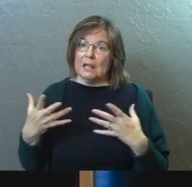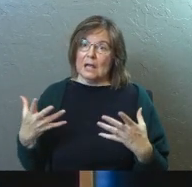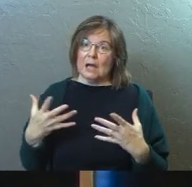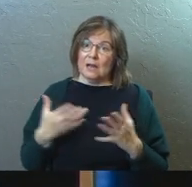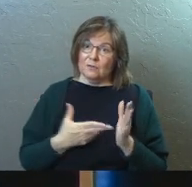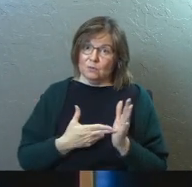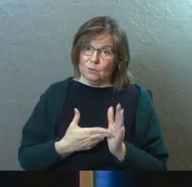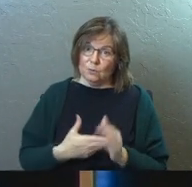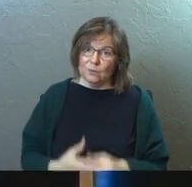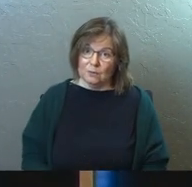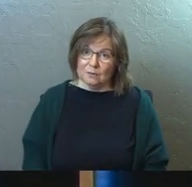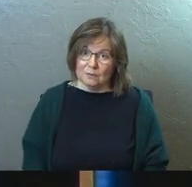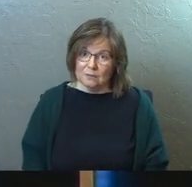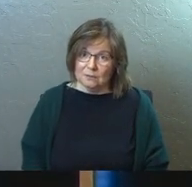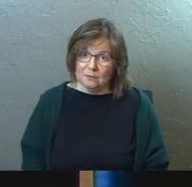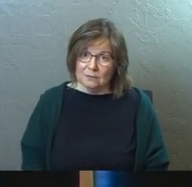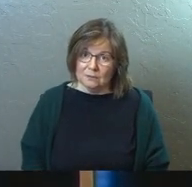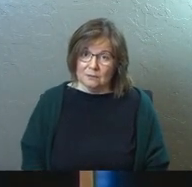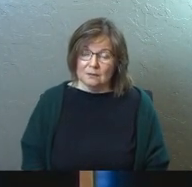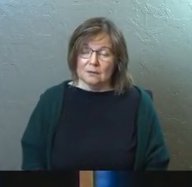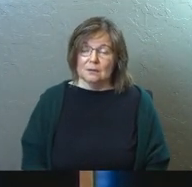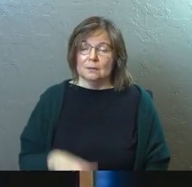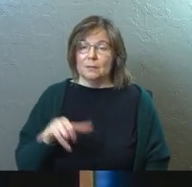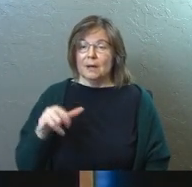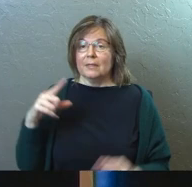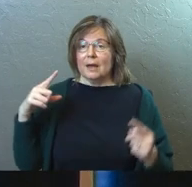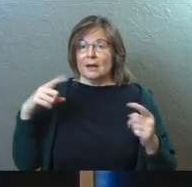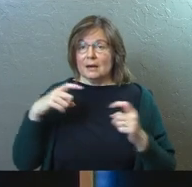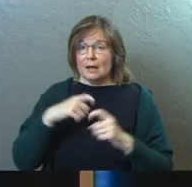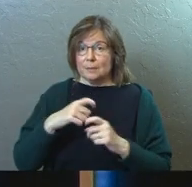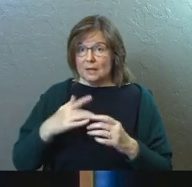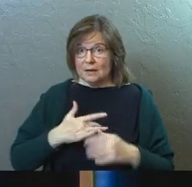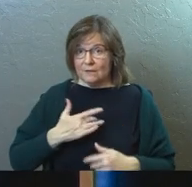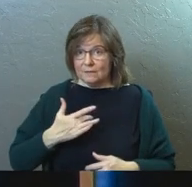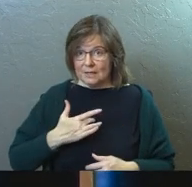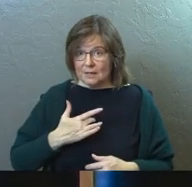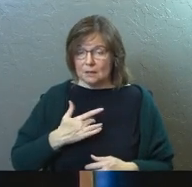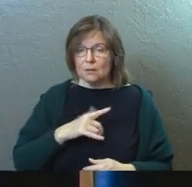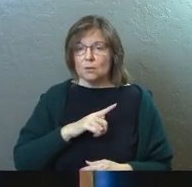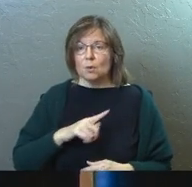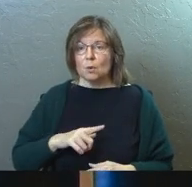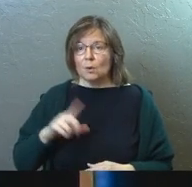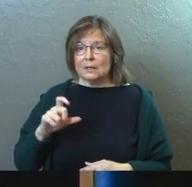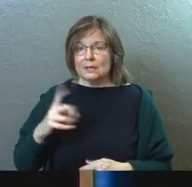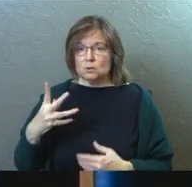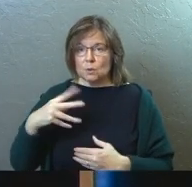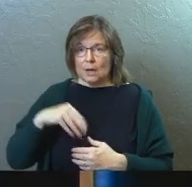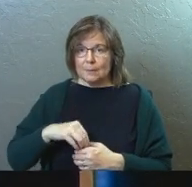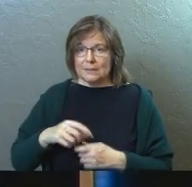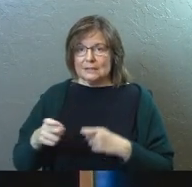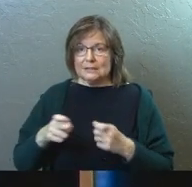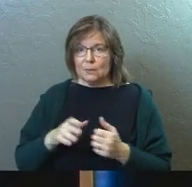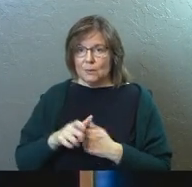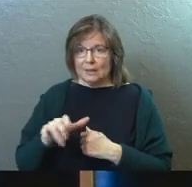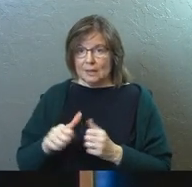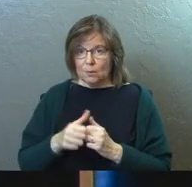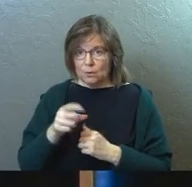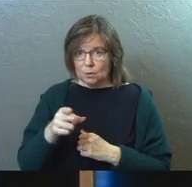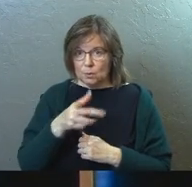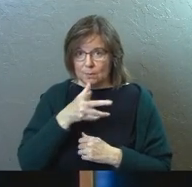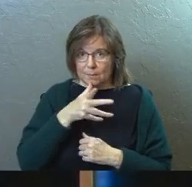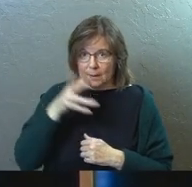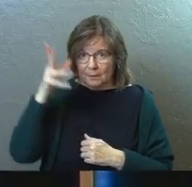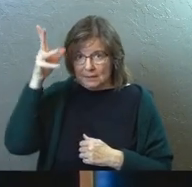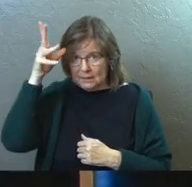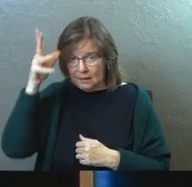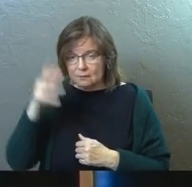of truth. Amen. But that complicated feeling, the Lord needs to come in and deal with that with you, mom and